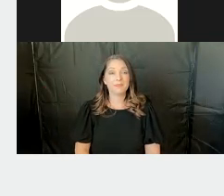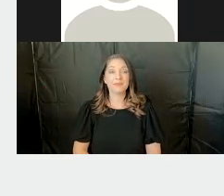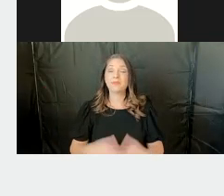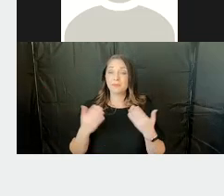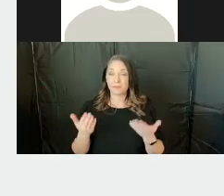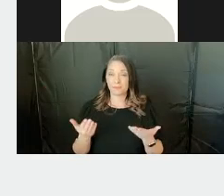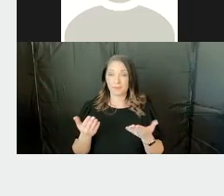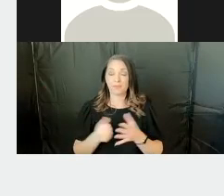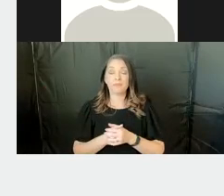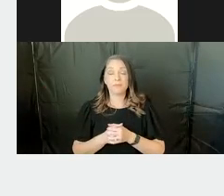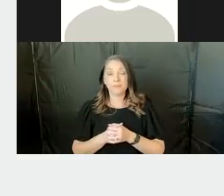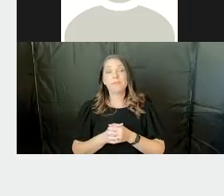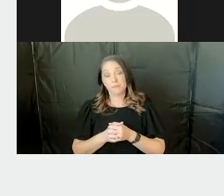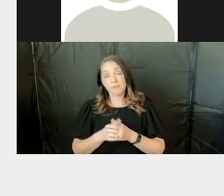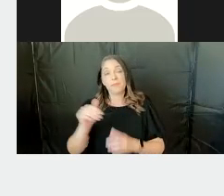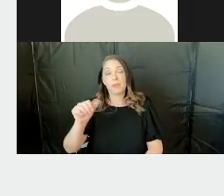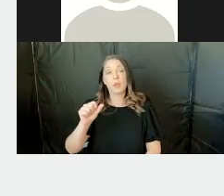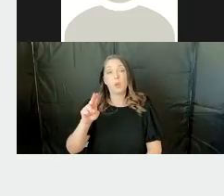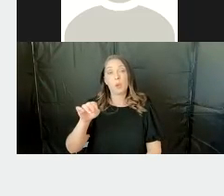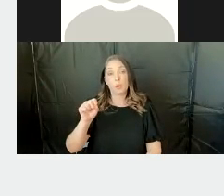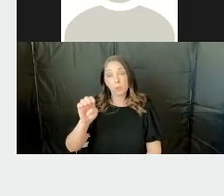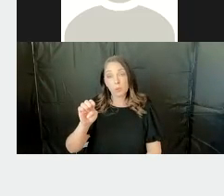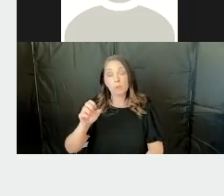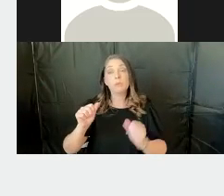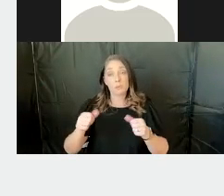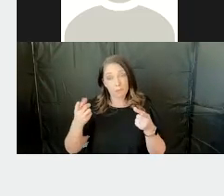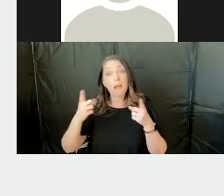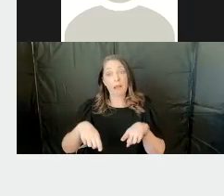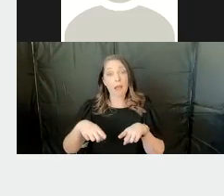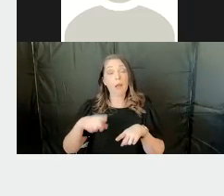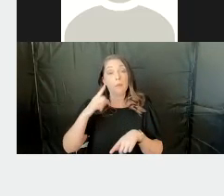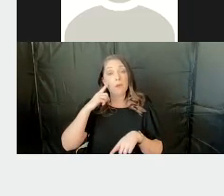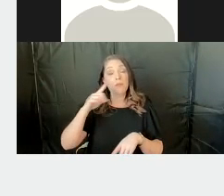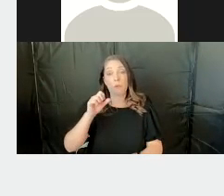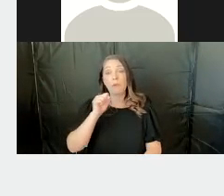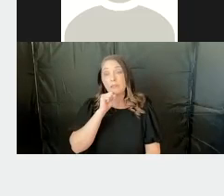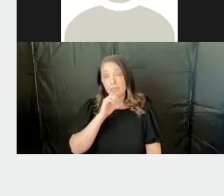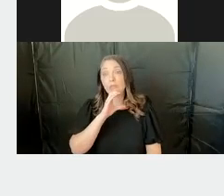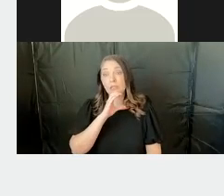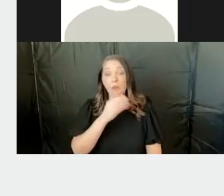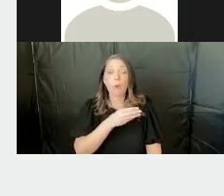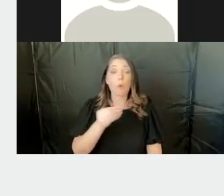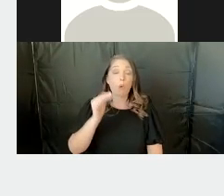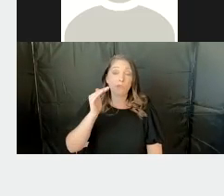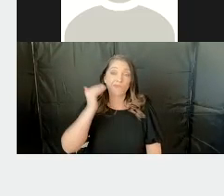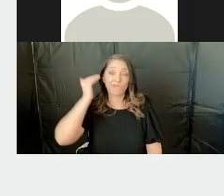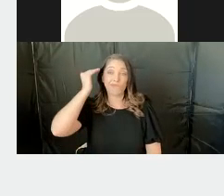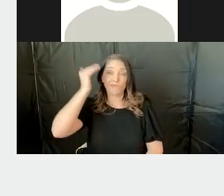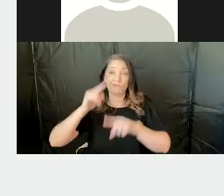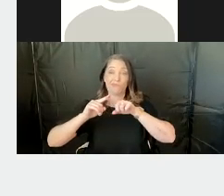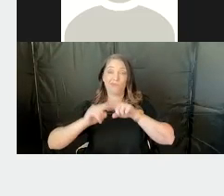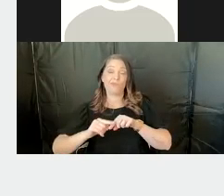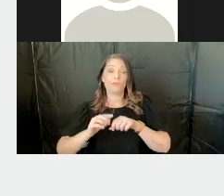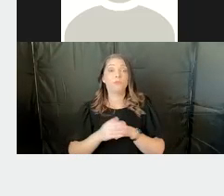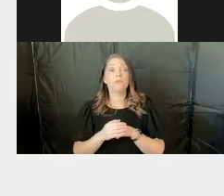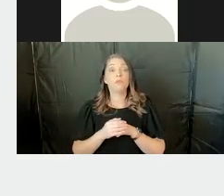So abuse can happen to an elder person or dependent adult. An elderly person would